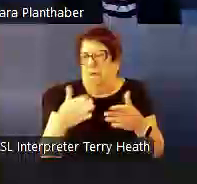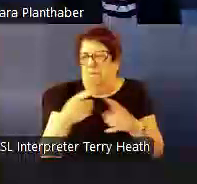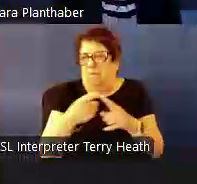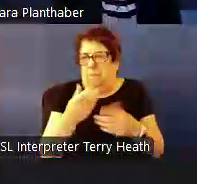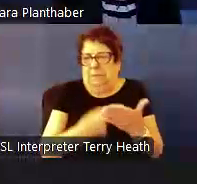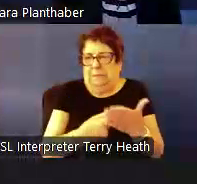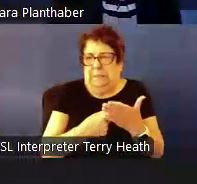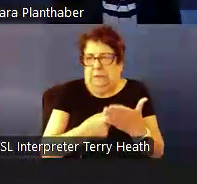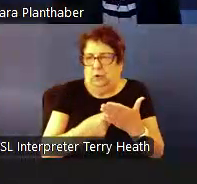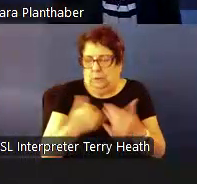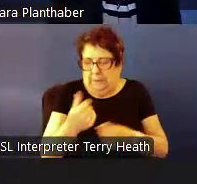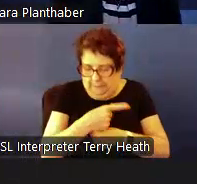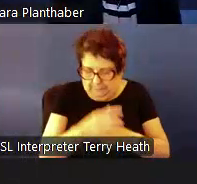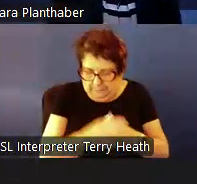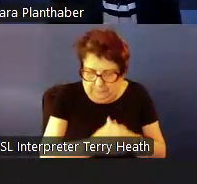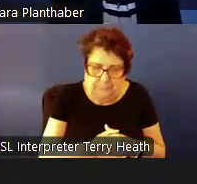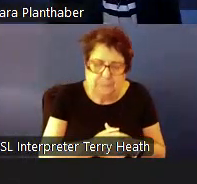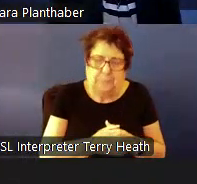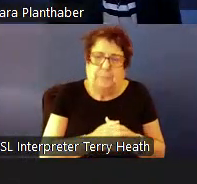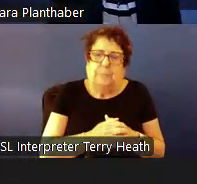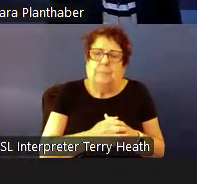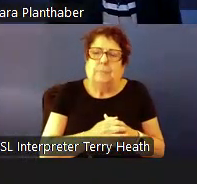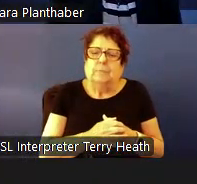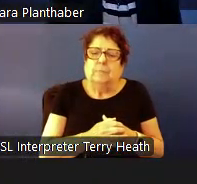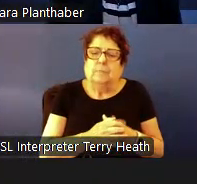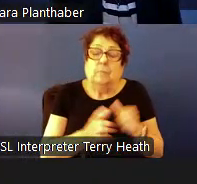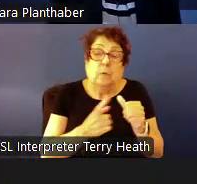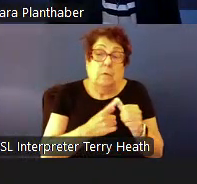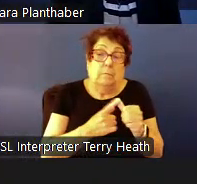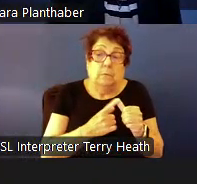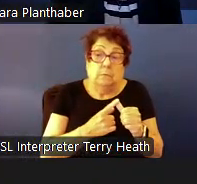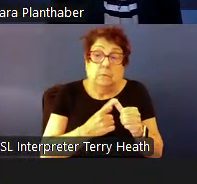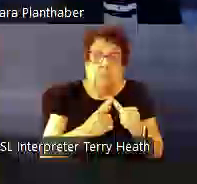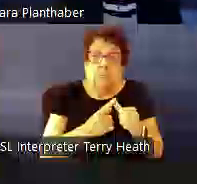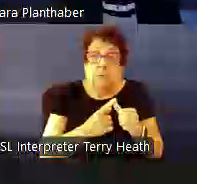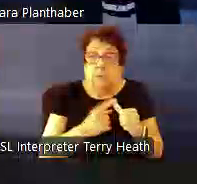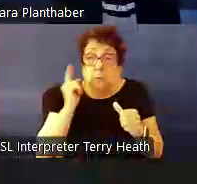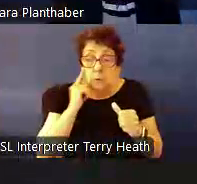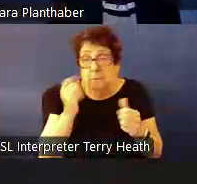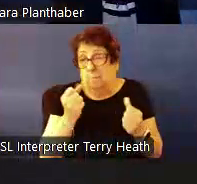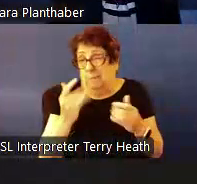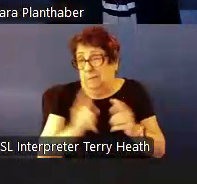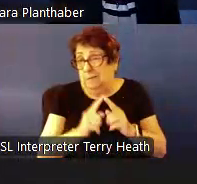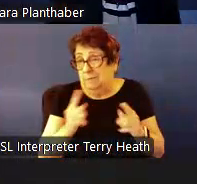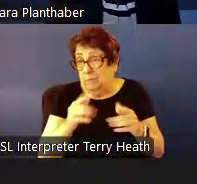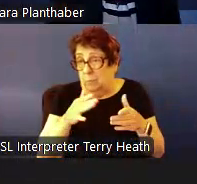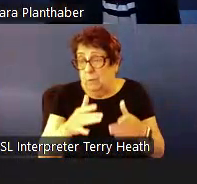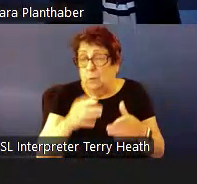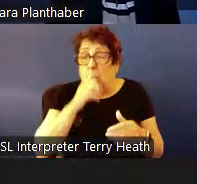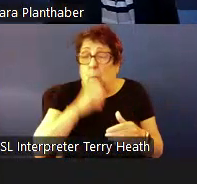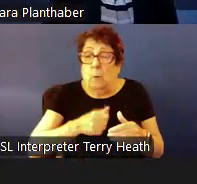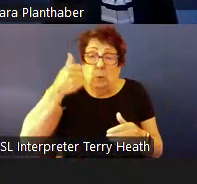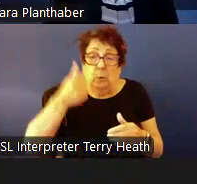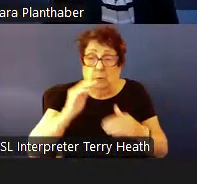today. The first one is that we heard a number of ways in which older adults may